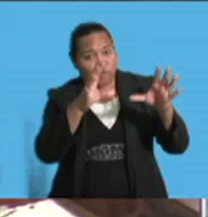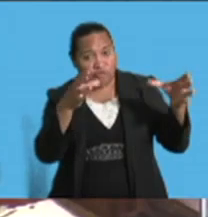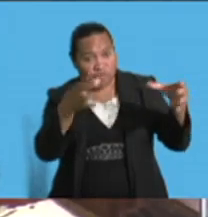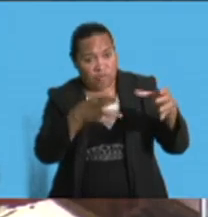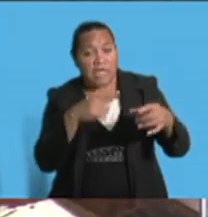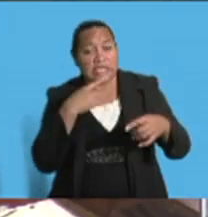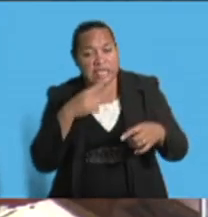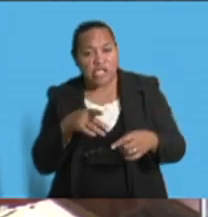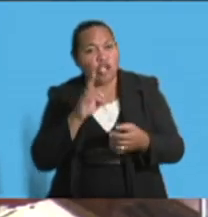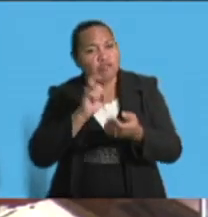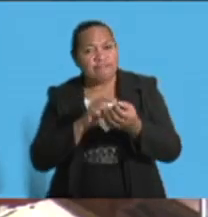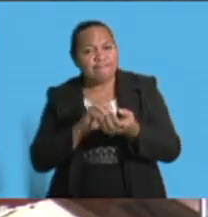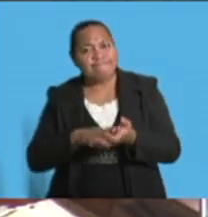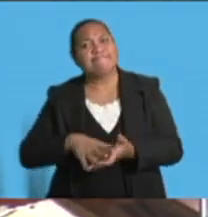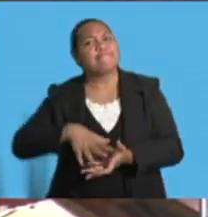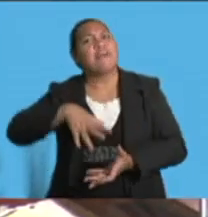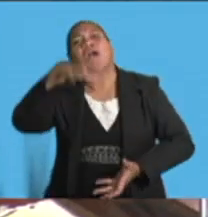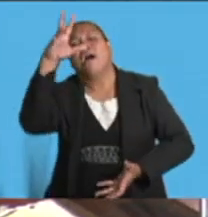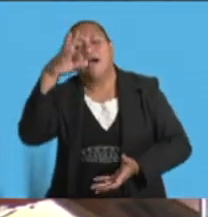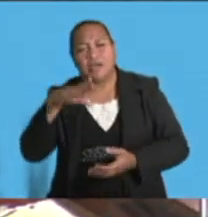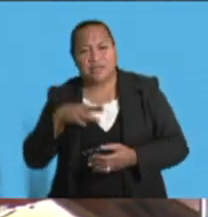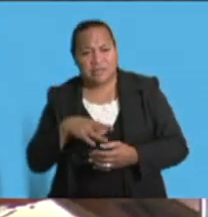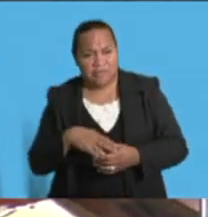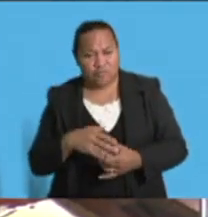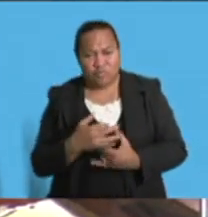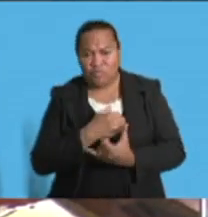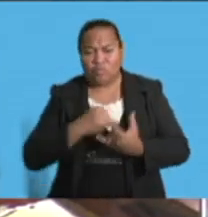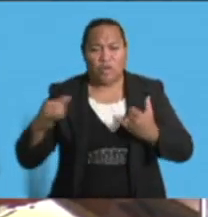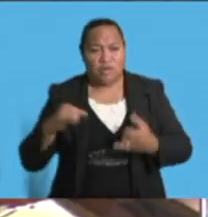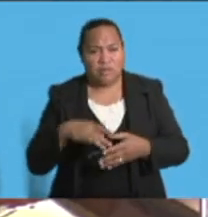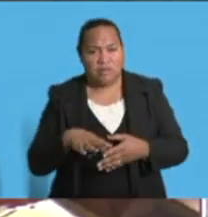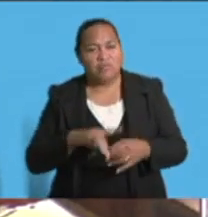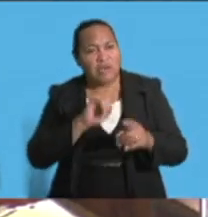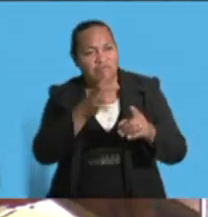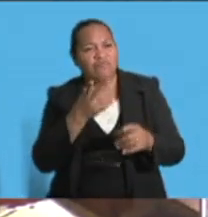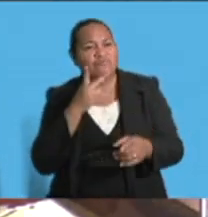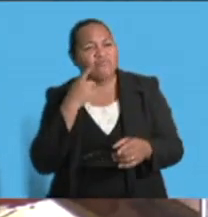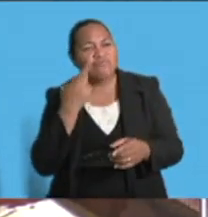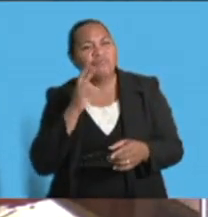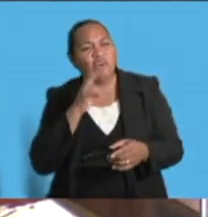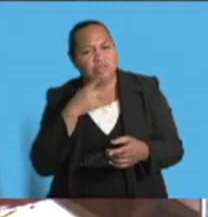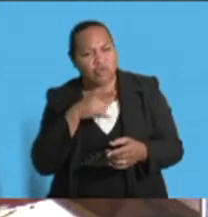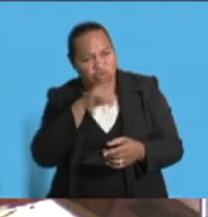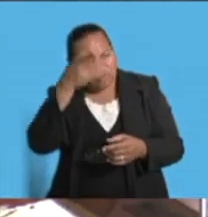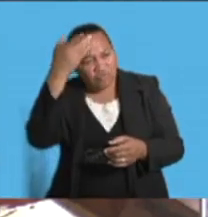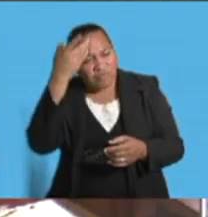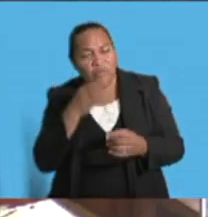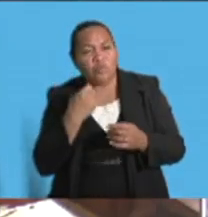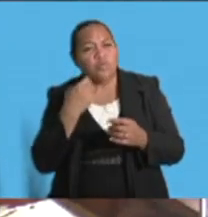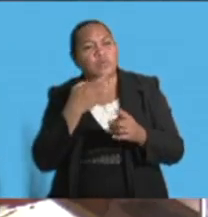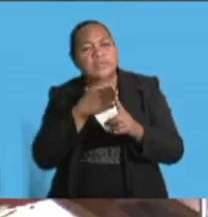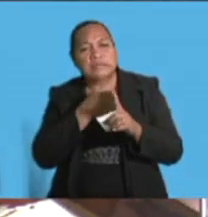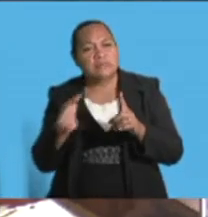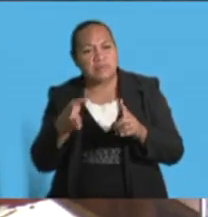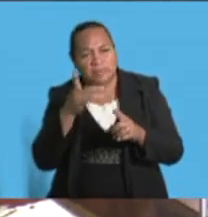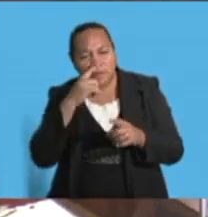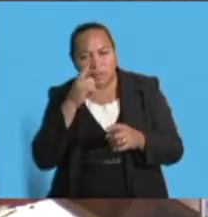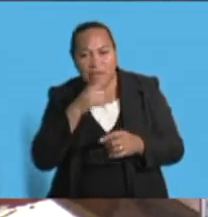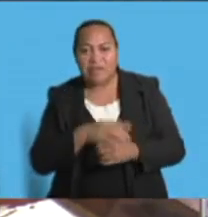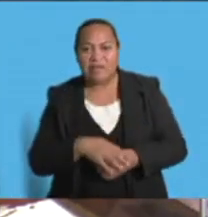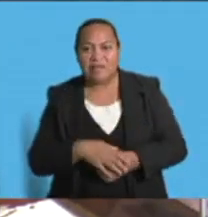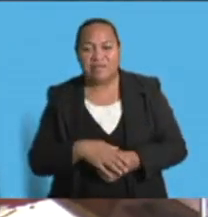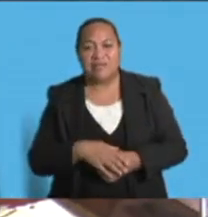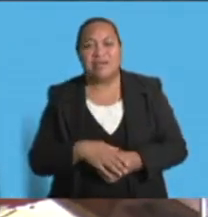debt levels are critical and a takeover of Fiji is imminent is false. They are just misleading the people. It is